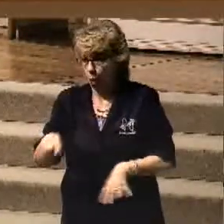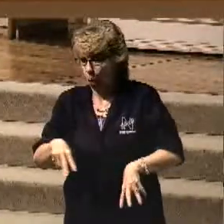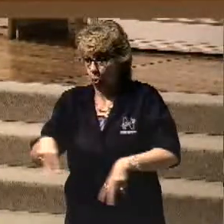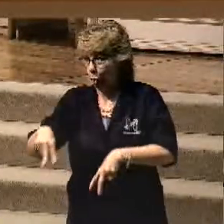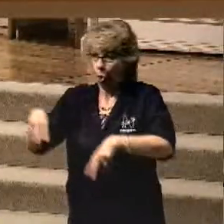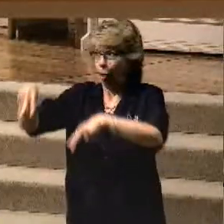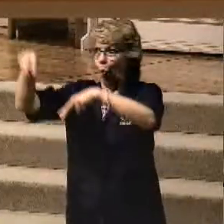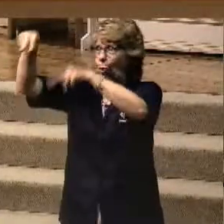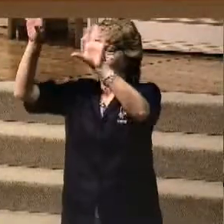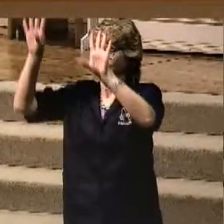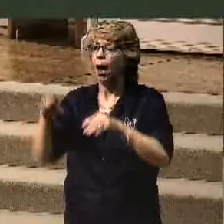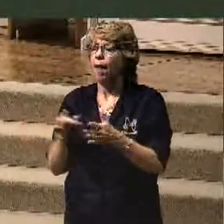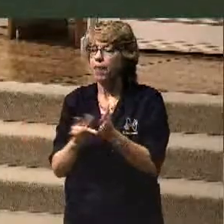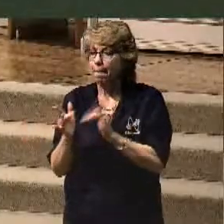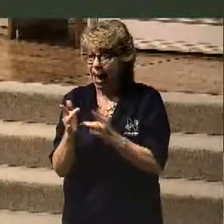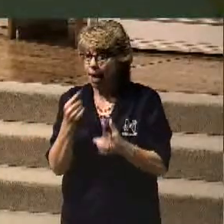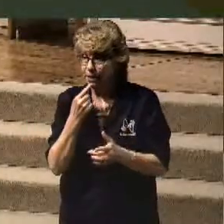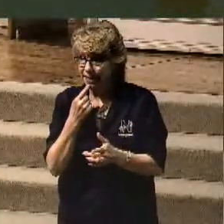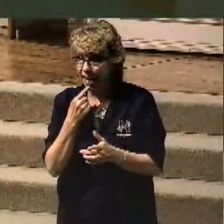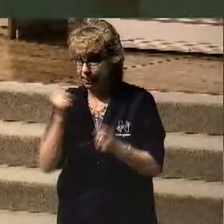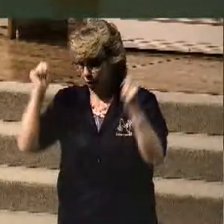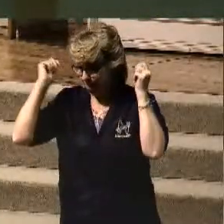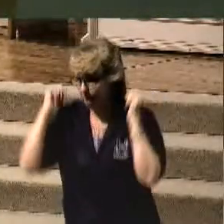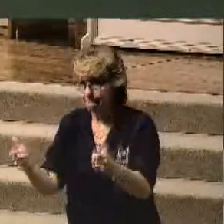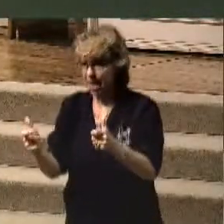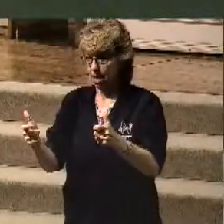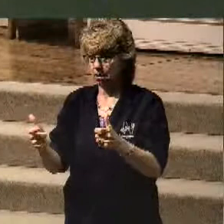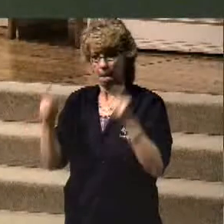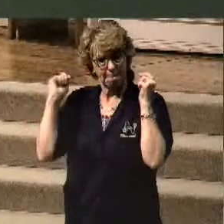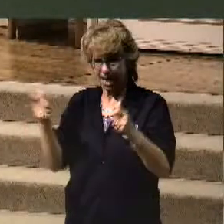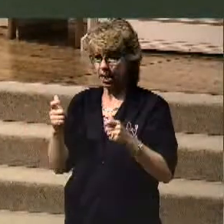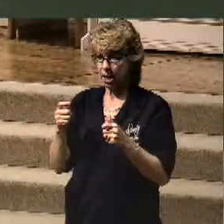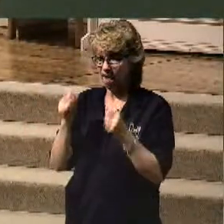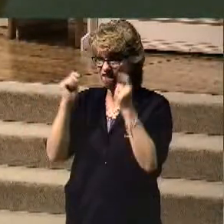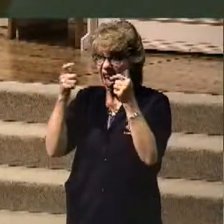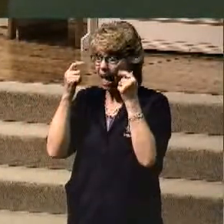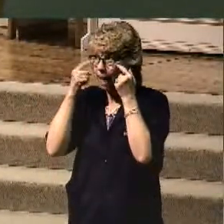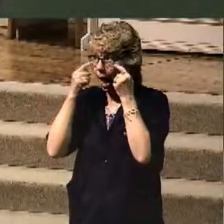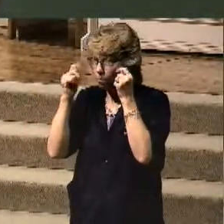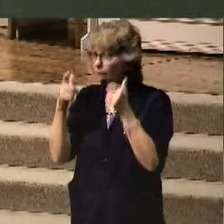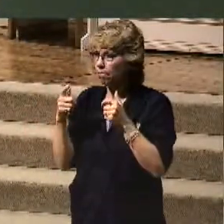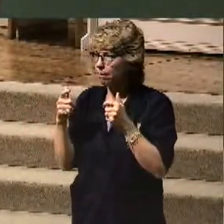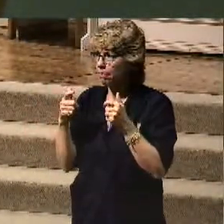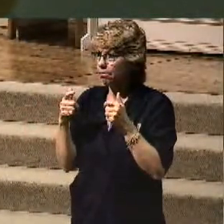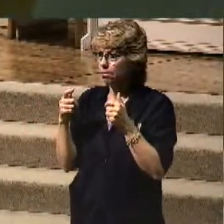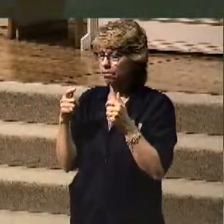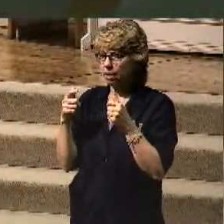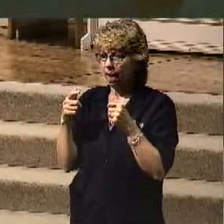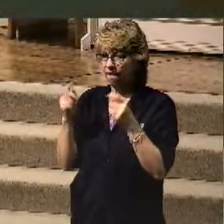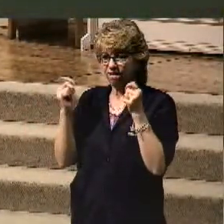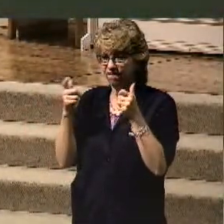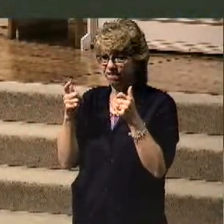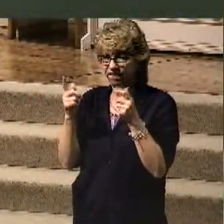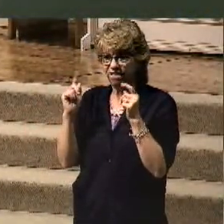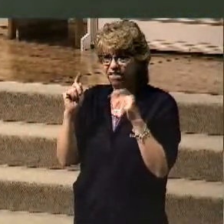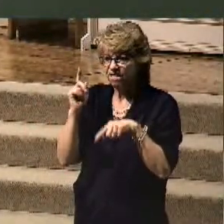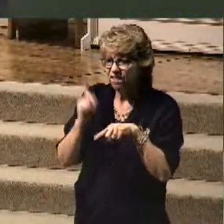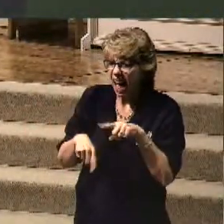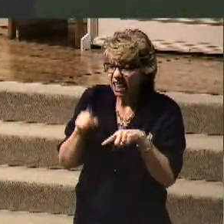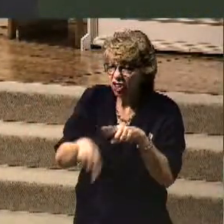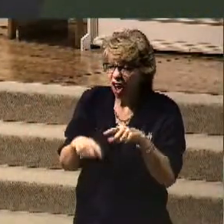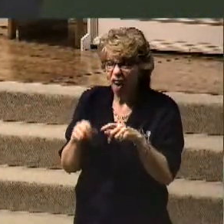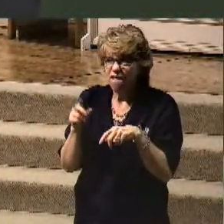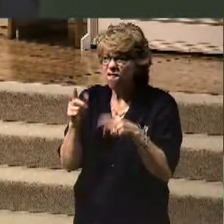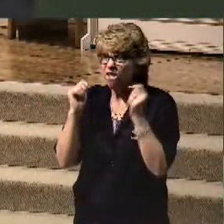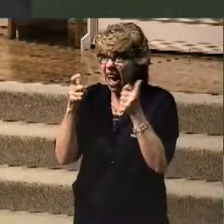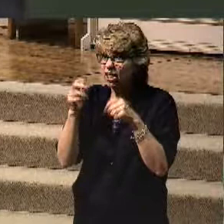The Bible says it'll happen in a moment, in the twinkling of an eye, we just read. What's the twinkling of an eye? It's faster than a blink. A